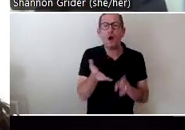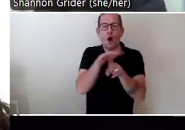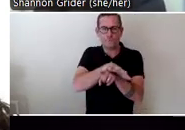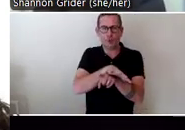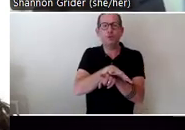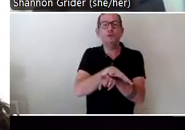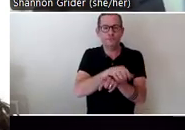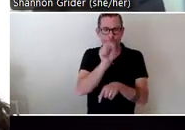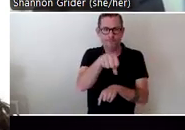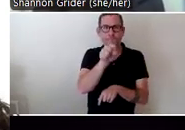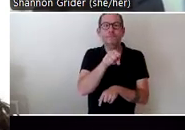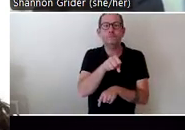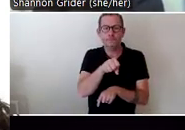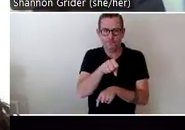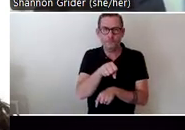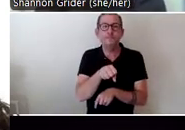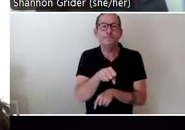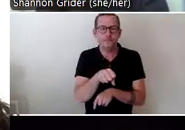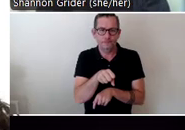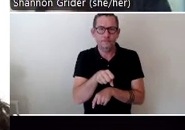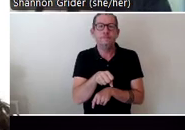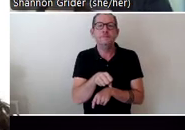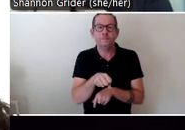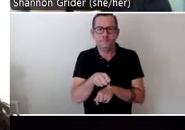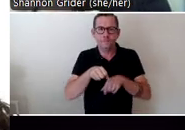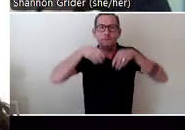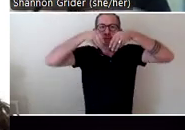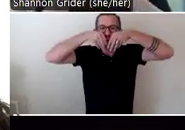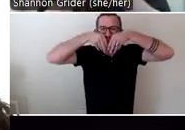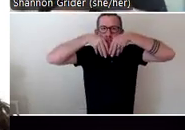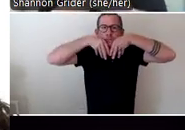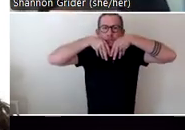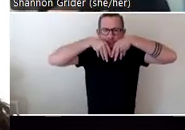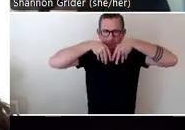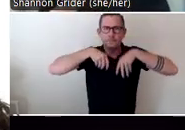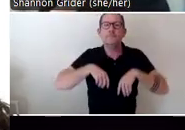Yes. And also in the chat, it says mouth is covered.